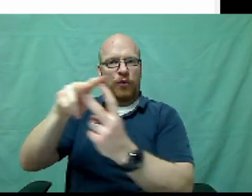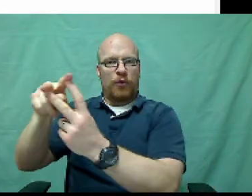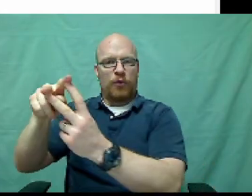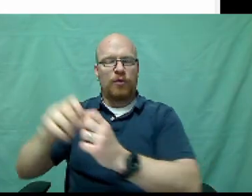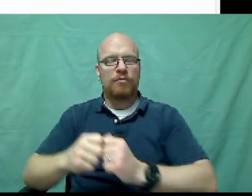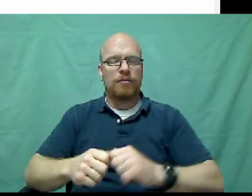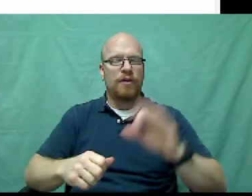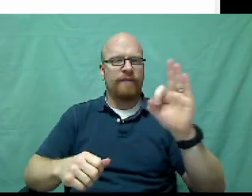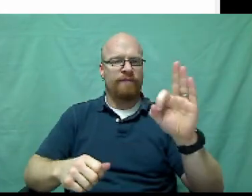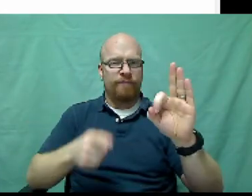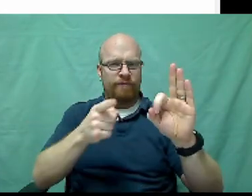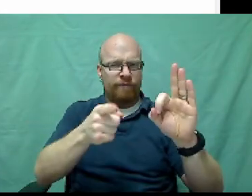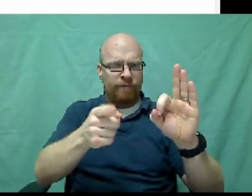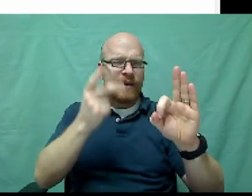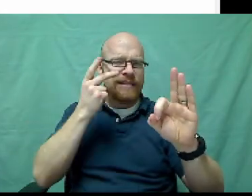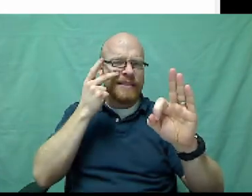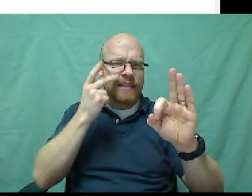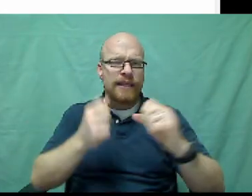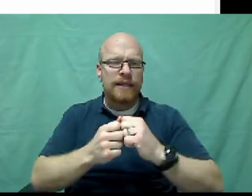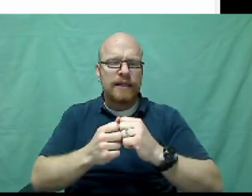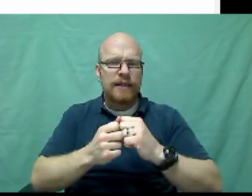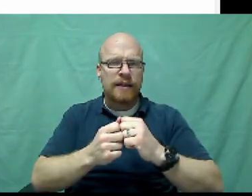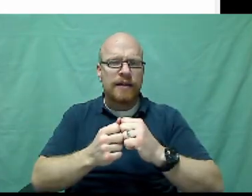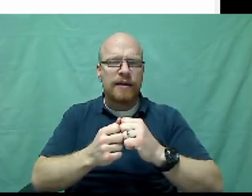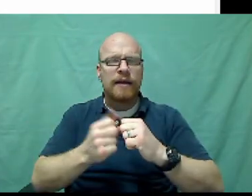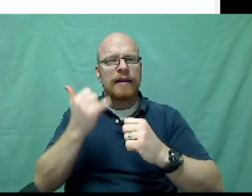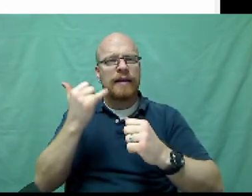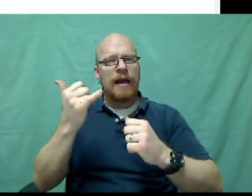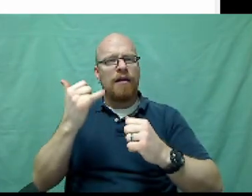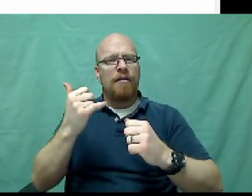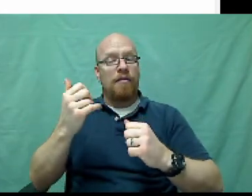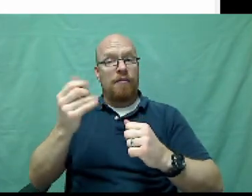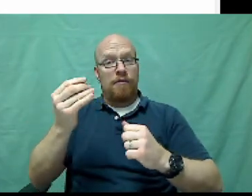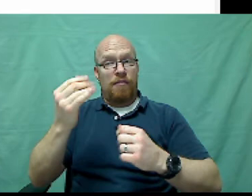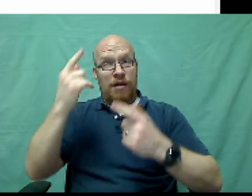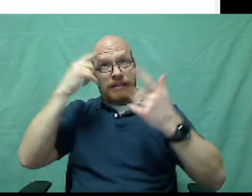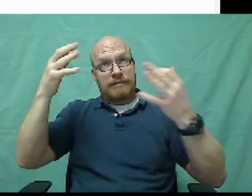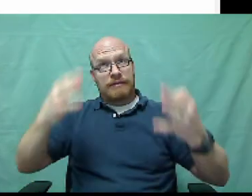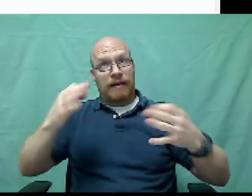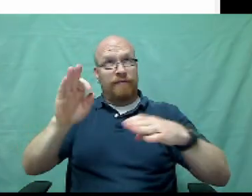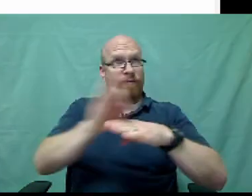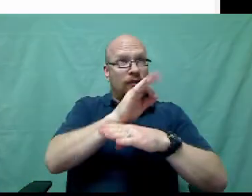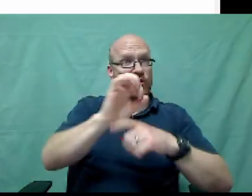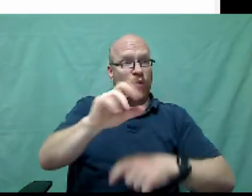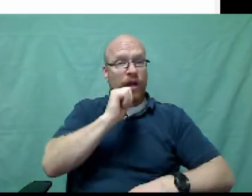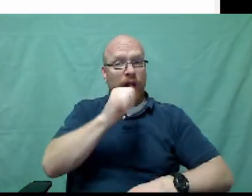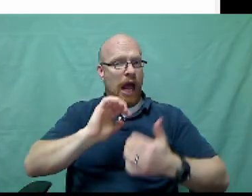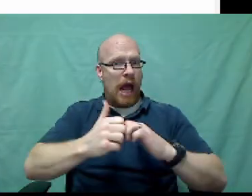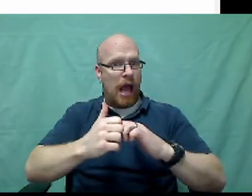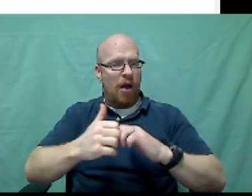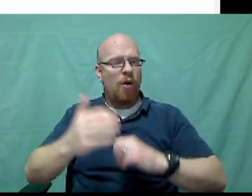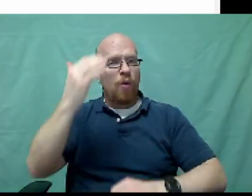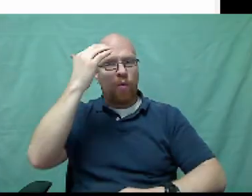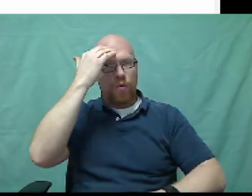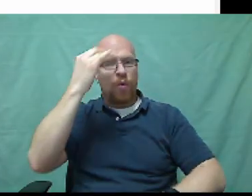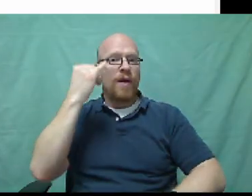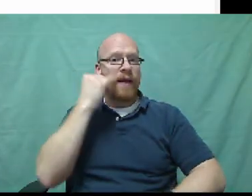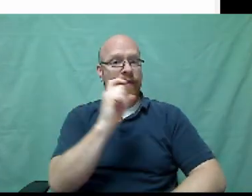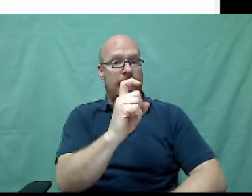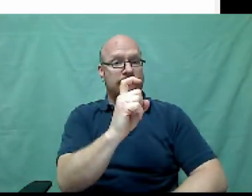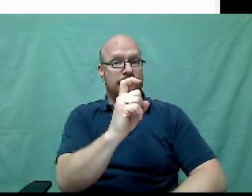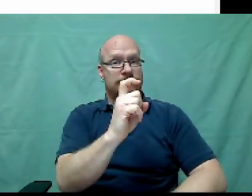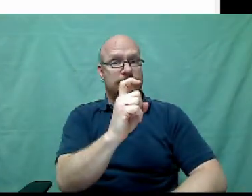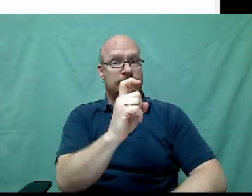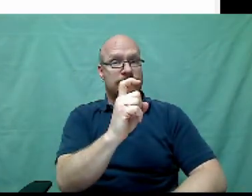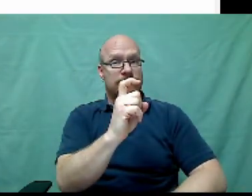And there are a set of ordered pairs. And we'll look at the f relation first. We have to decide if it's a function or not. And how